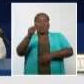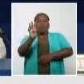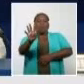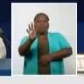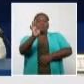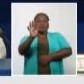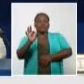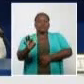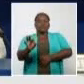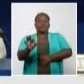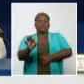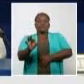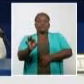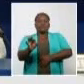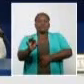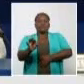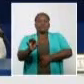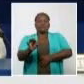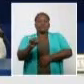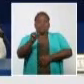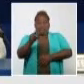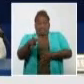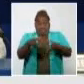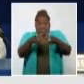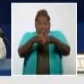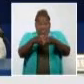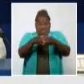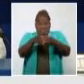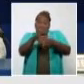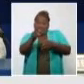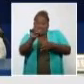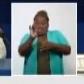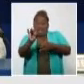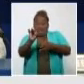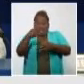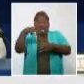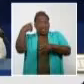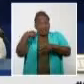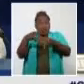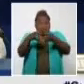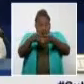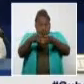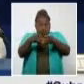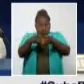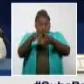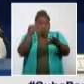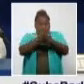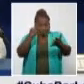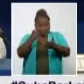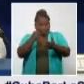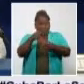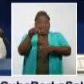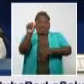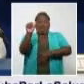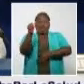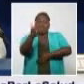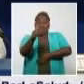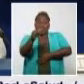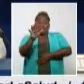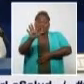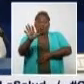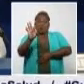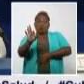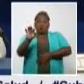same, with 130 cases, which is 7.4%. Of these 17